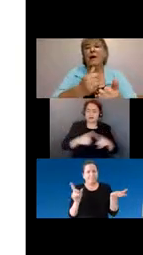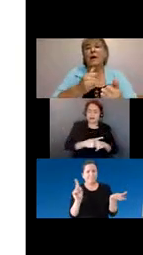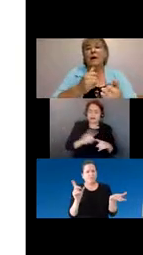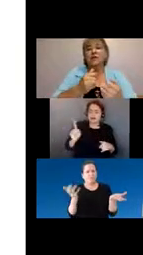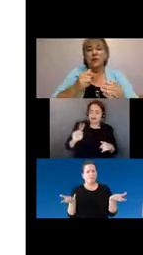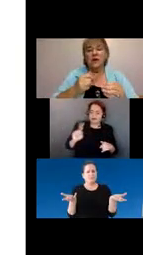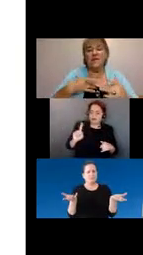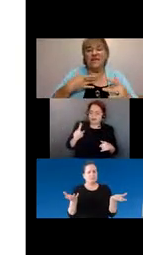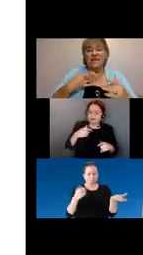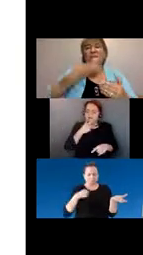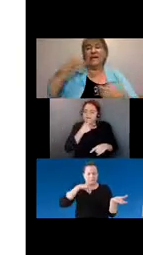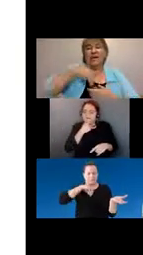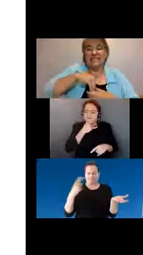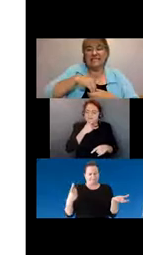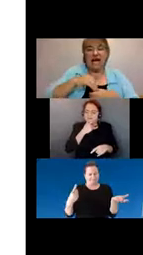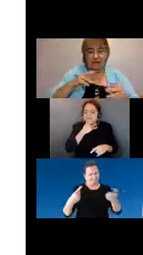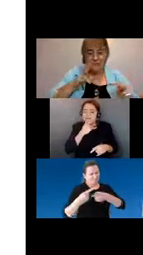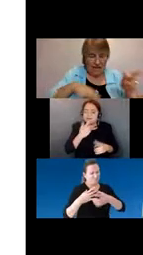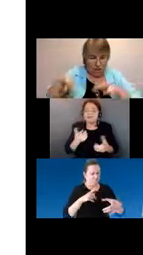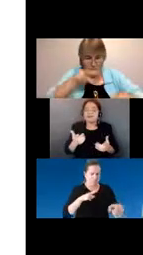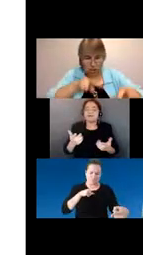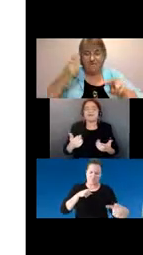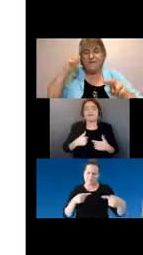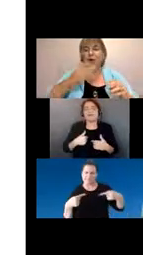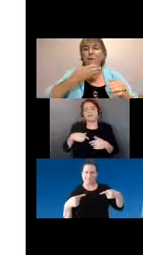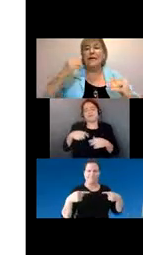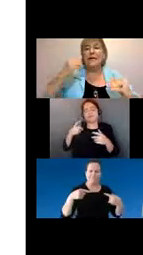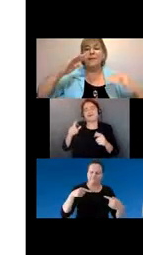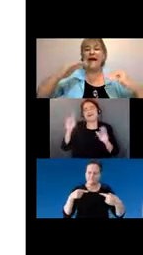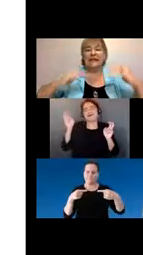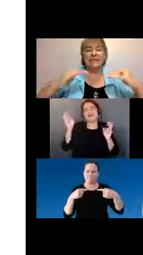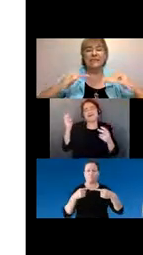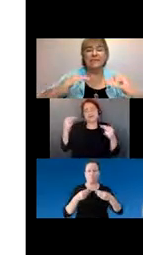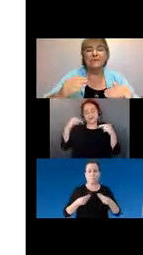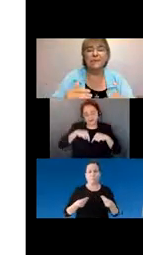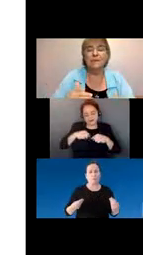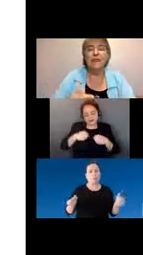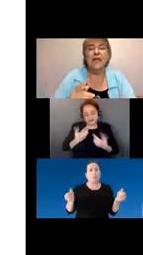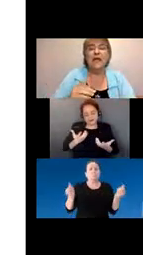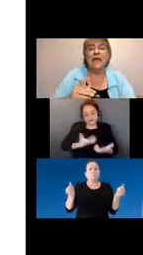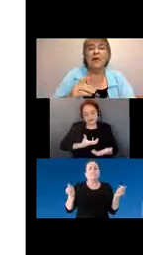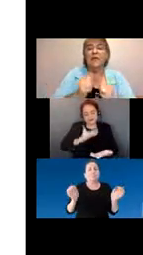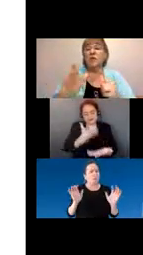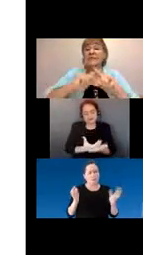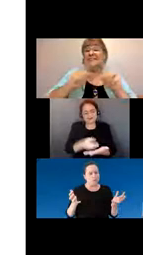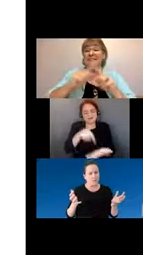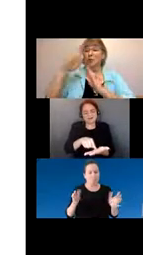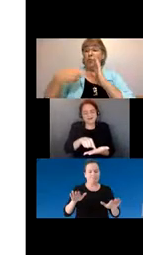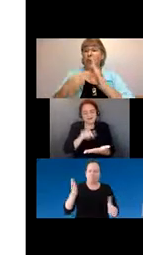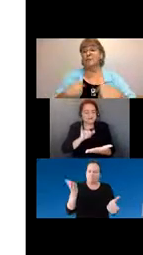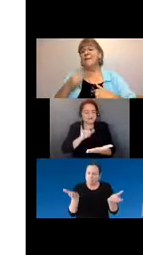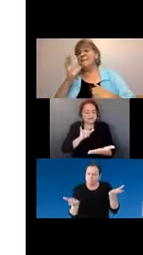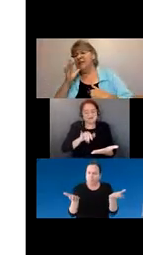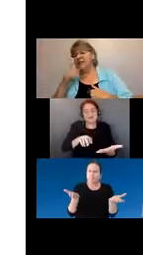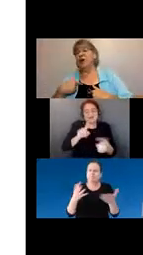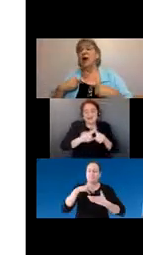help to feel better inside by looking for better balance with your different